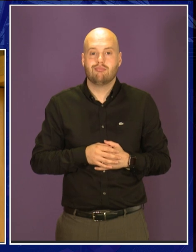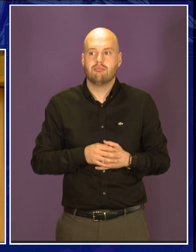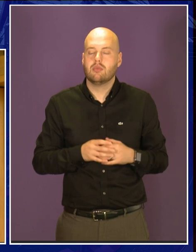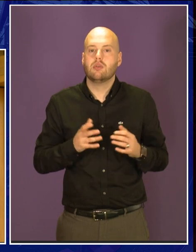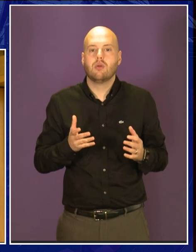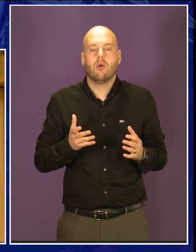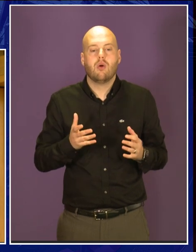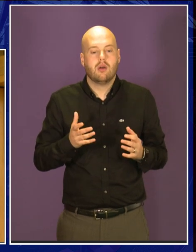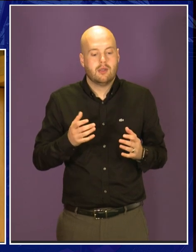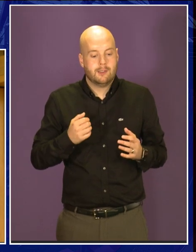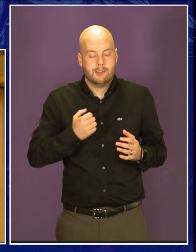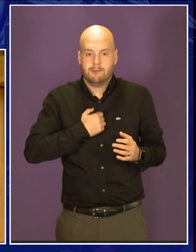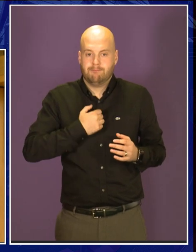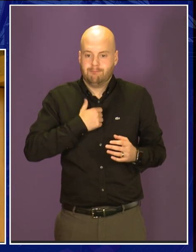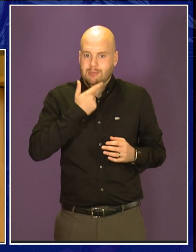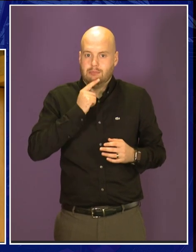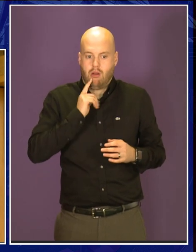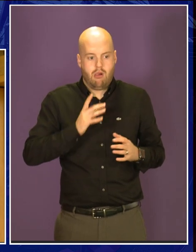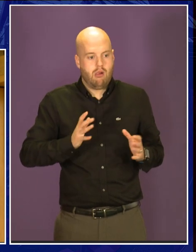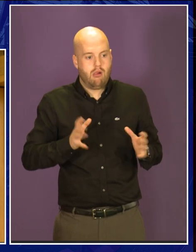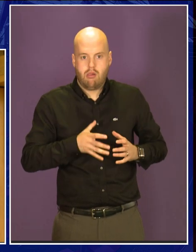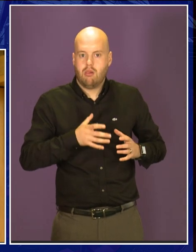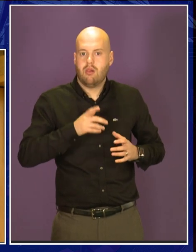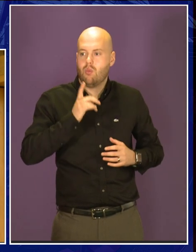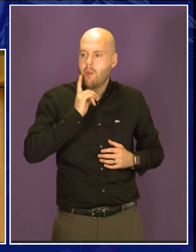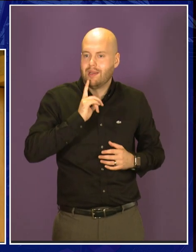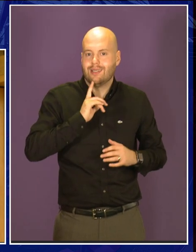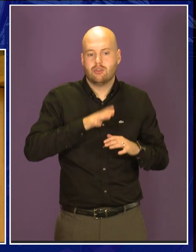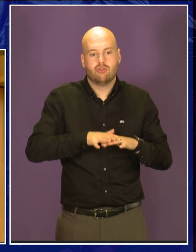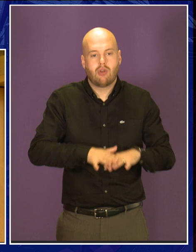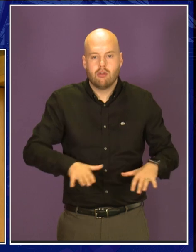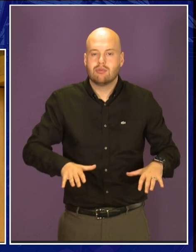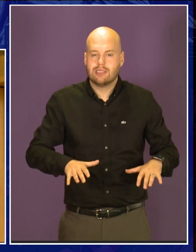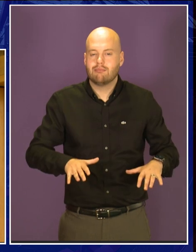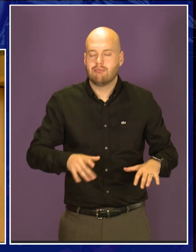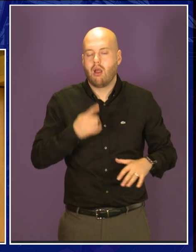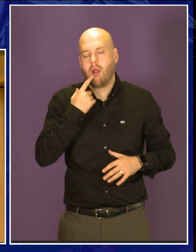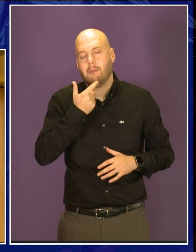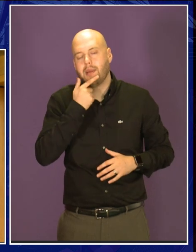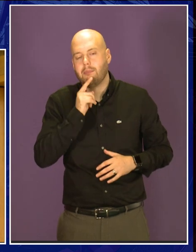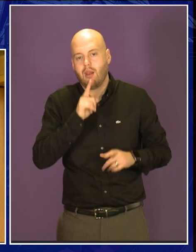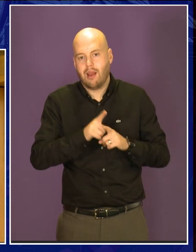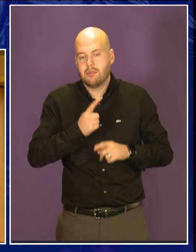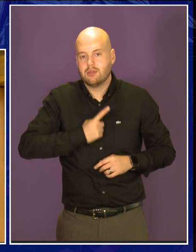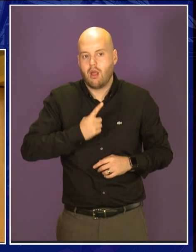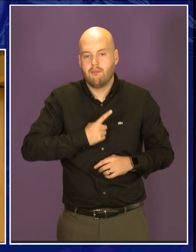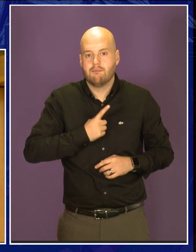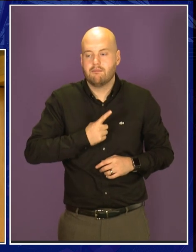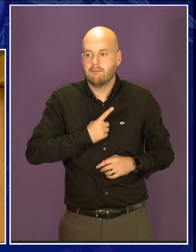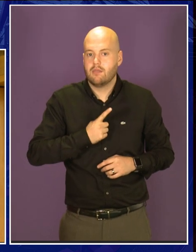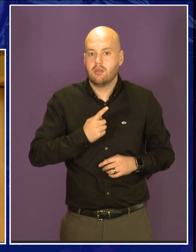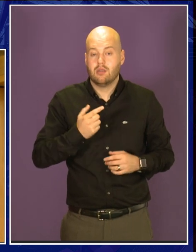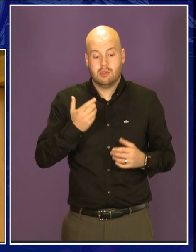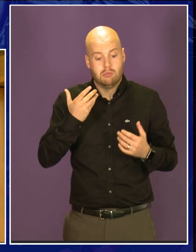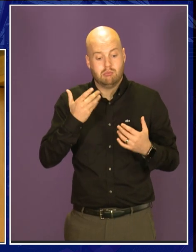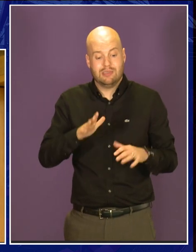majority of people I was with were women and children and the younger people like me. And when you have been to school, and I was just